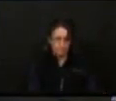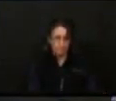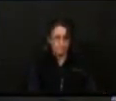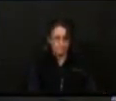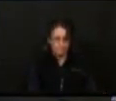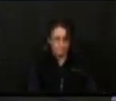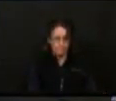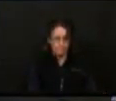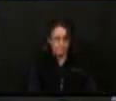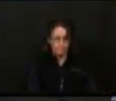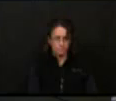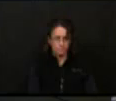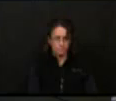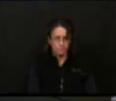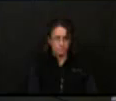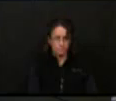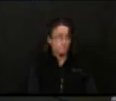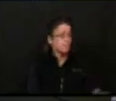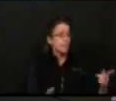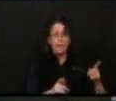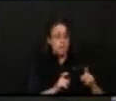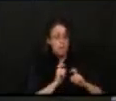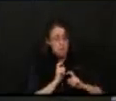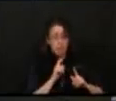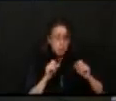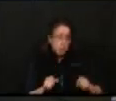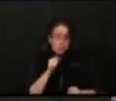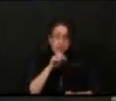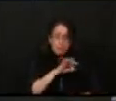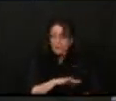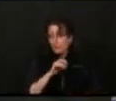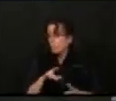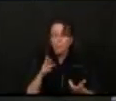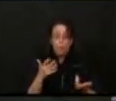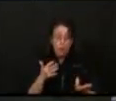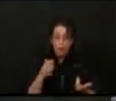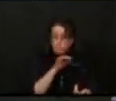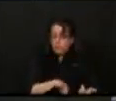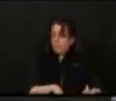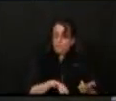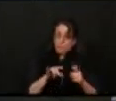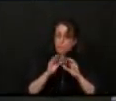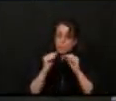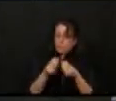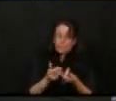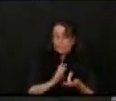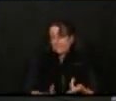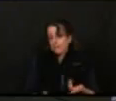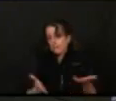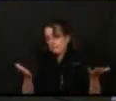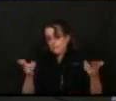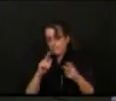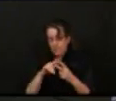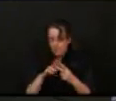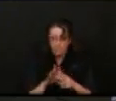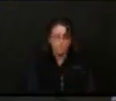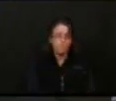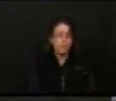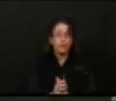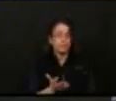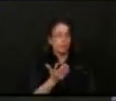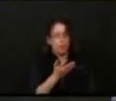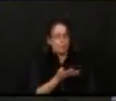or for-profits as well. So we own these five properties, as